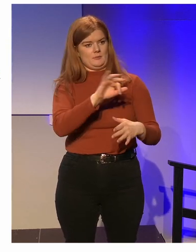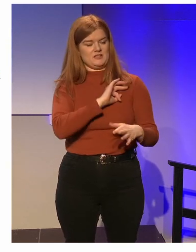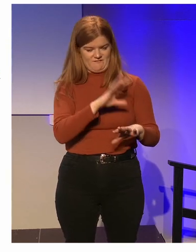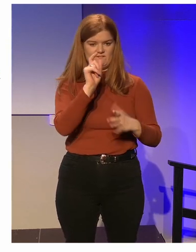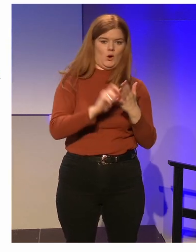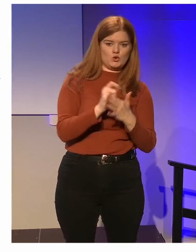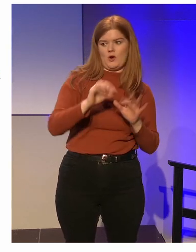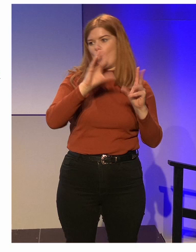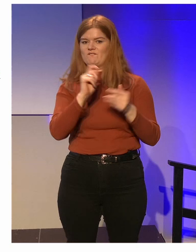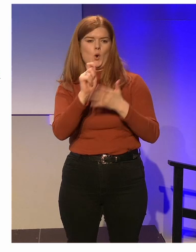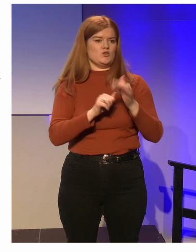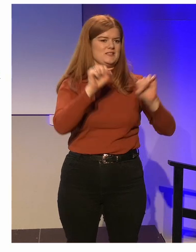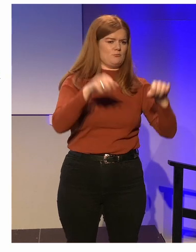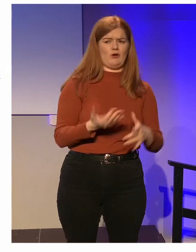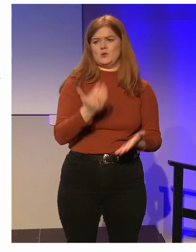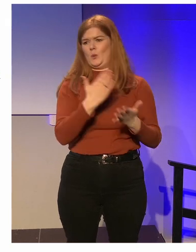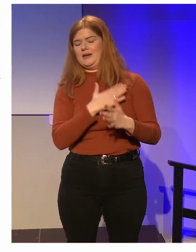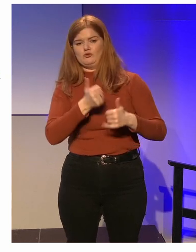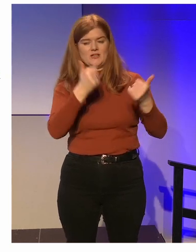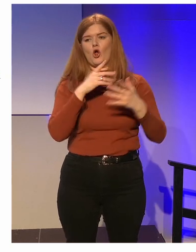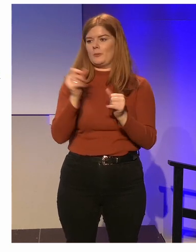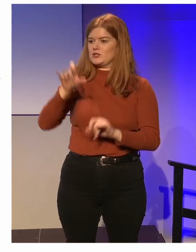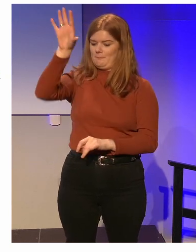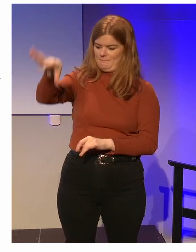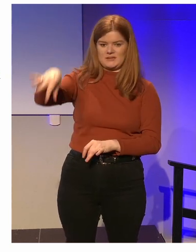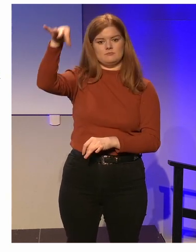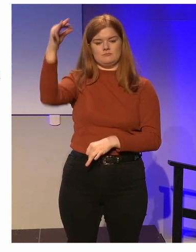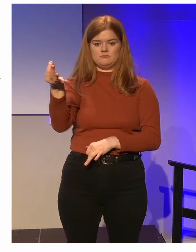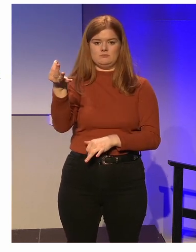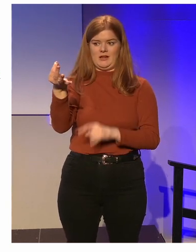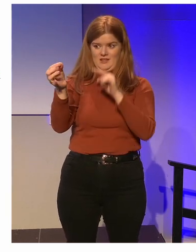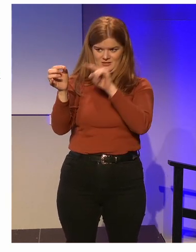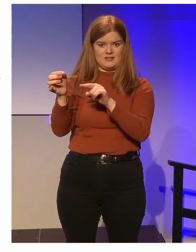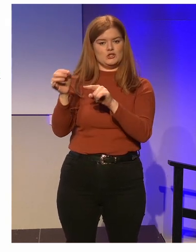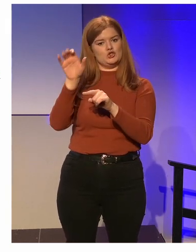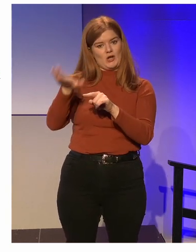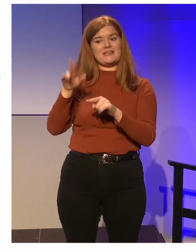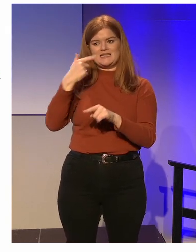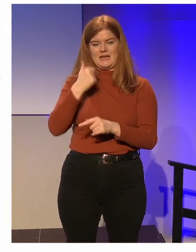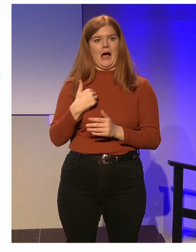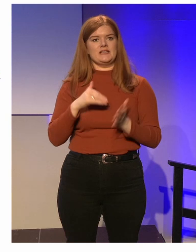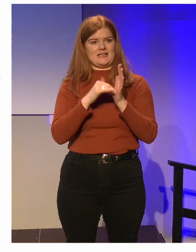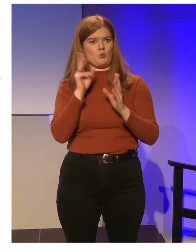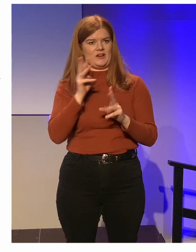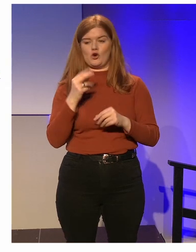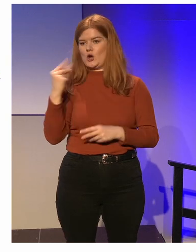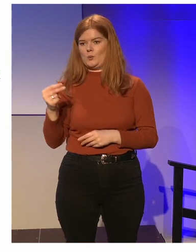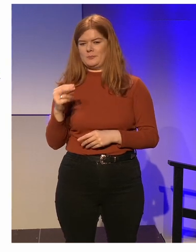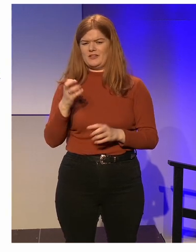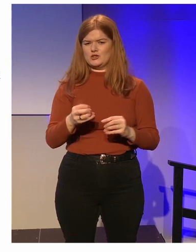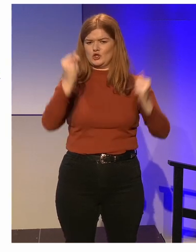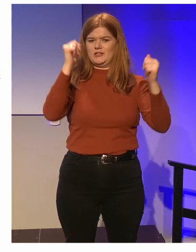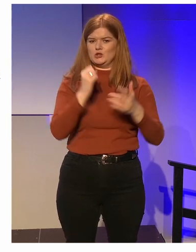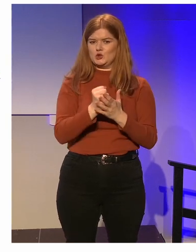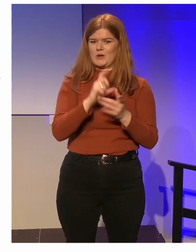voted and have the whole vote, and somebody wins, and another one is picked out of a hat. That child gets to say yes or no. But suddenly student council